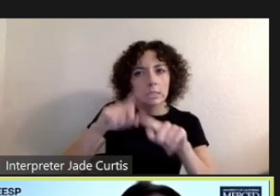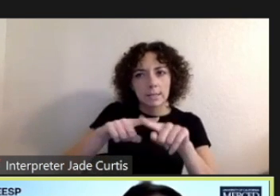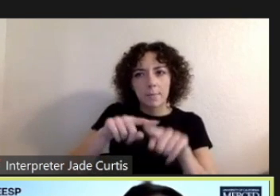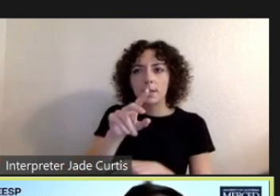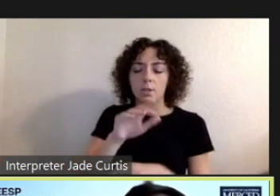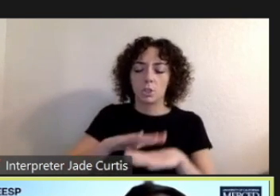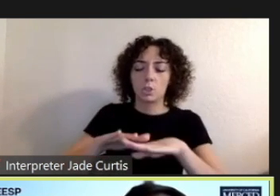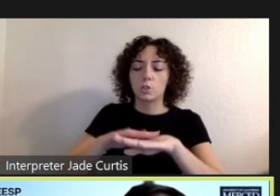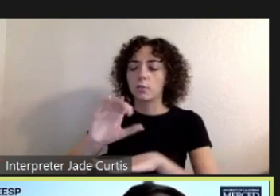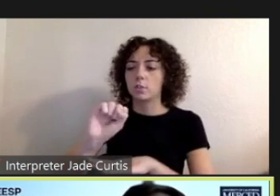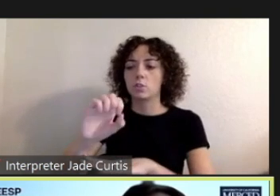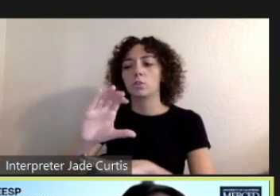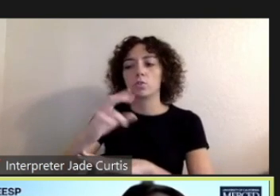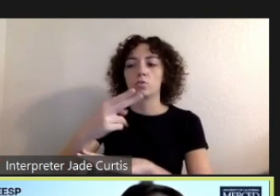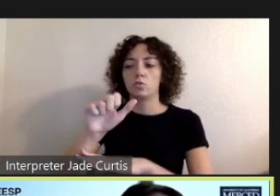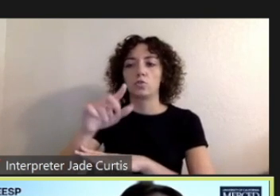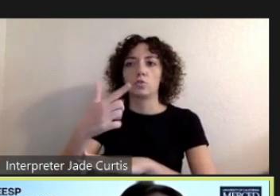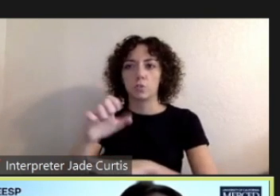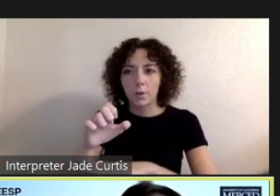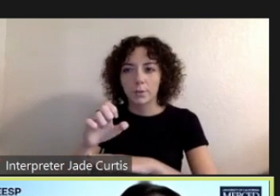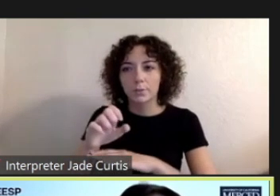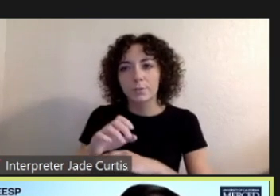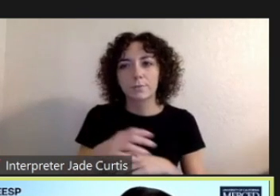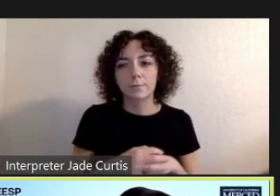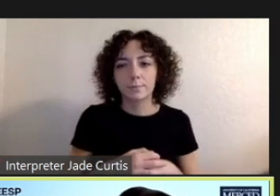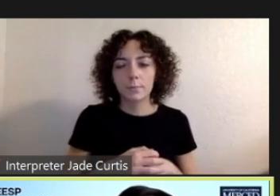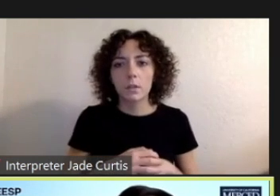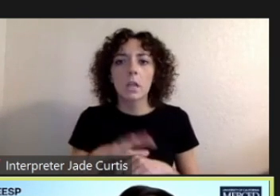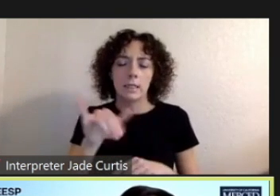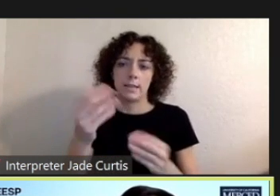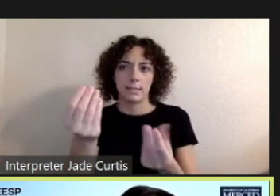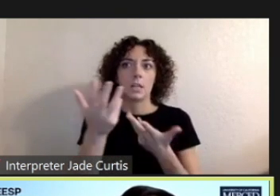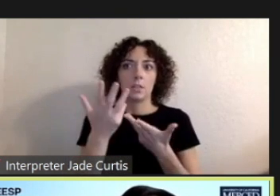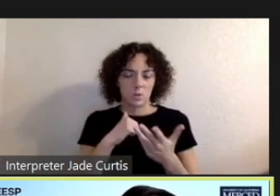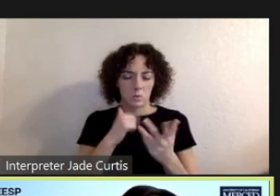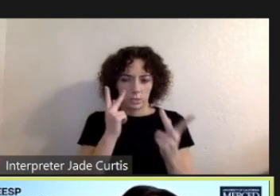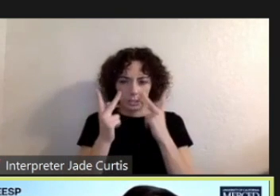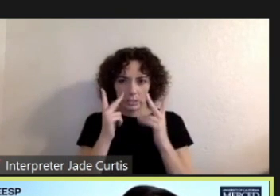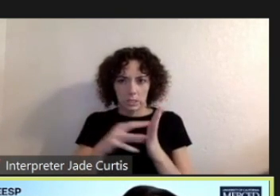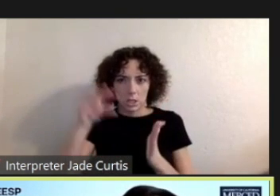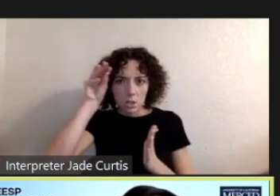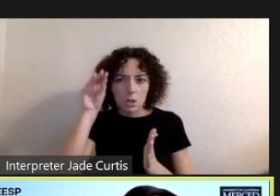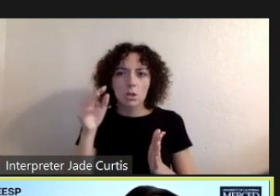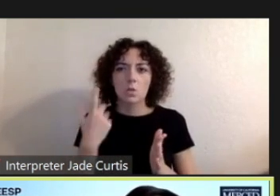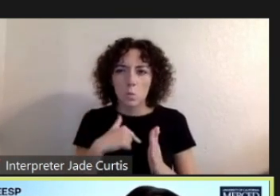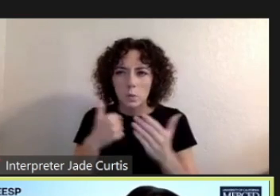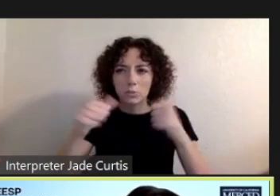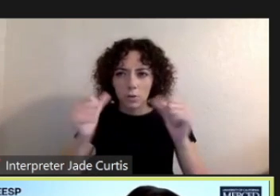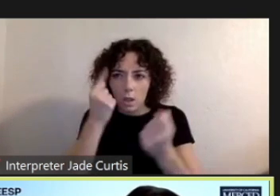as the stainless steel. So what this kind of tells us that as we go through and try to